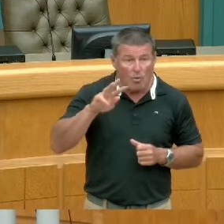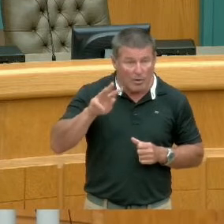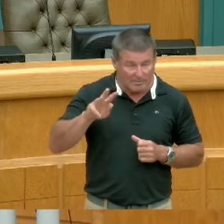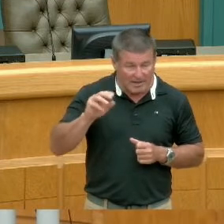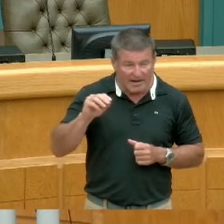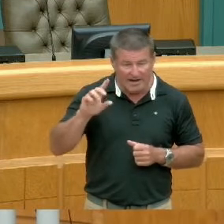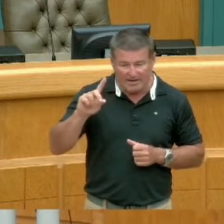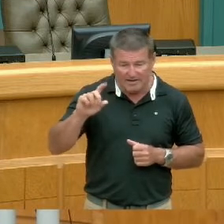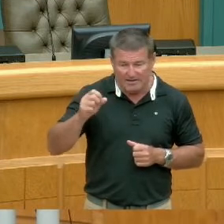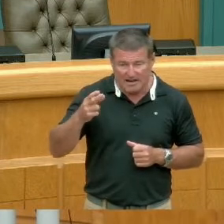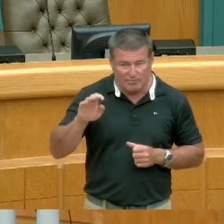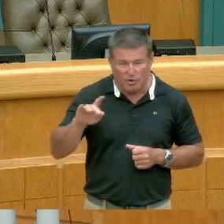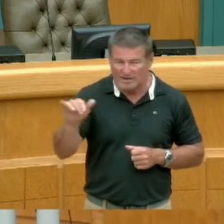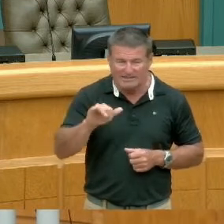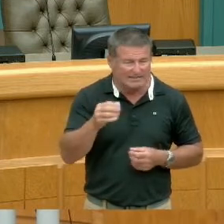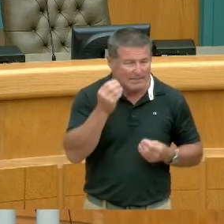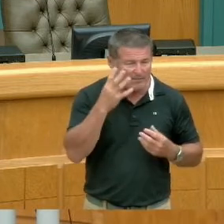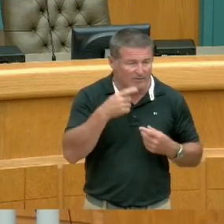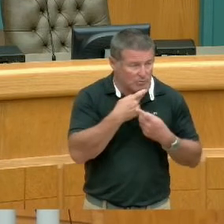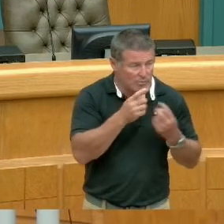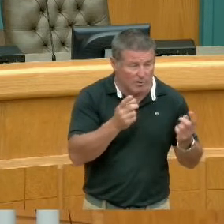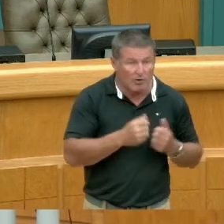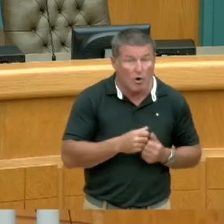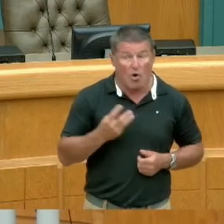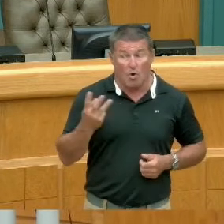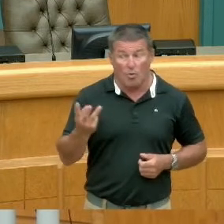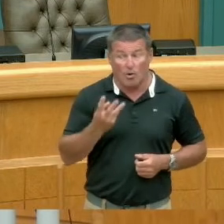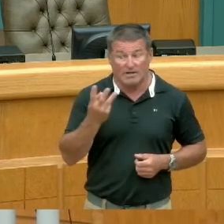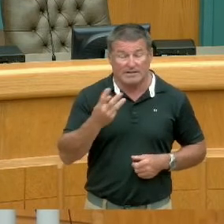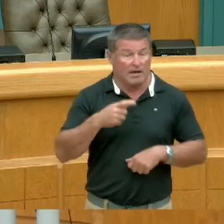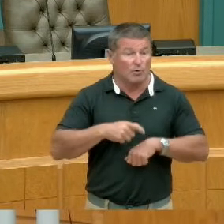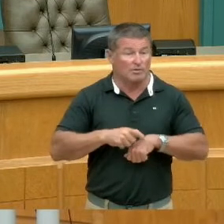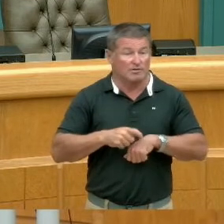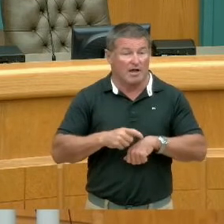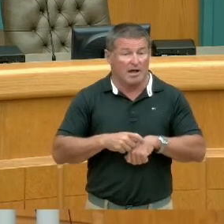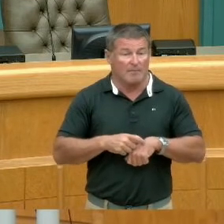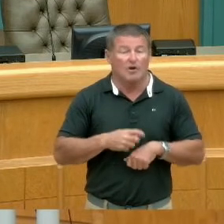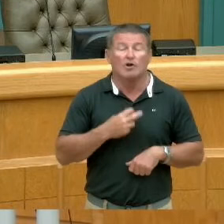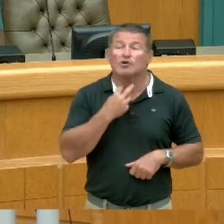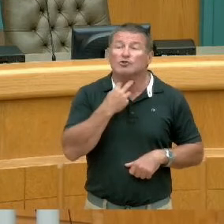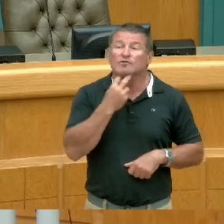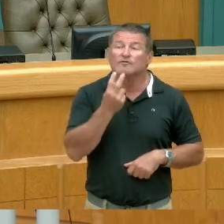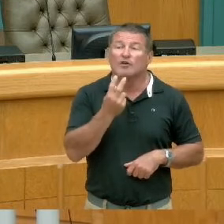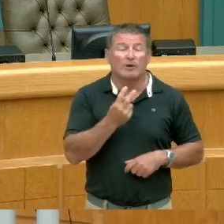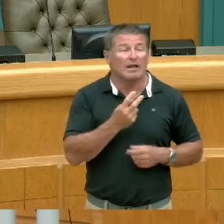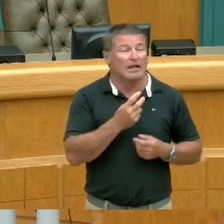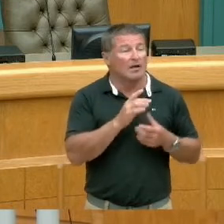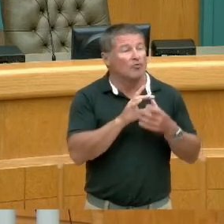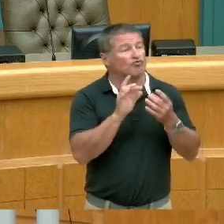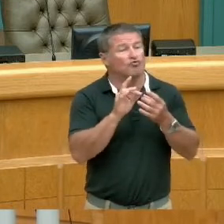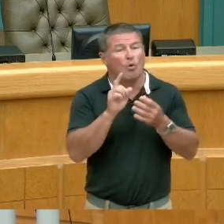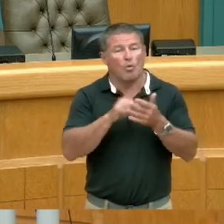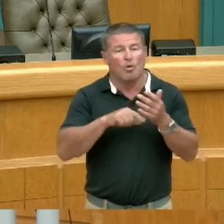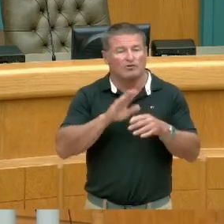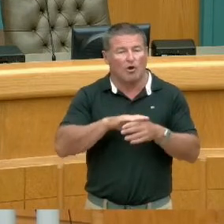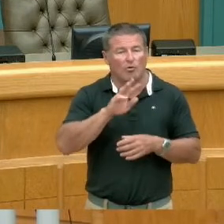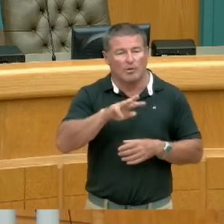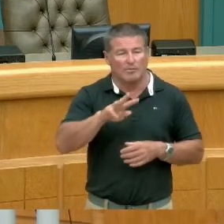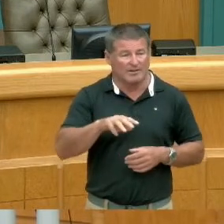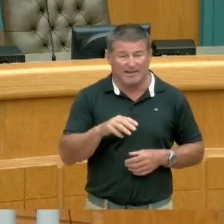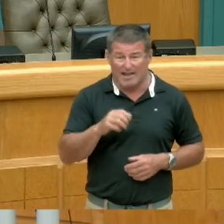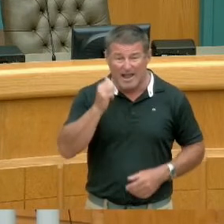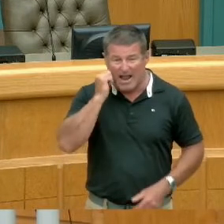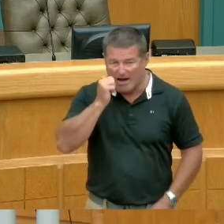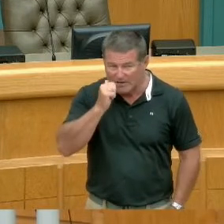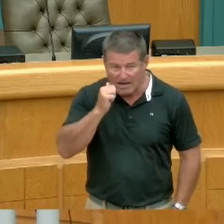information we present here. So Wednesday will be an opportunity to verbally articulate that to the community. But every day, even on the weekends when